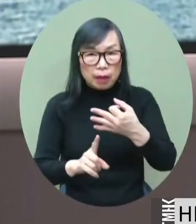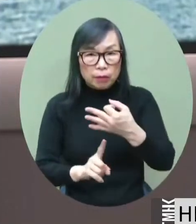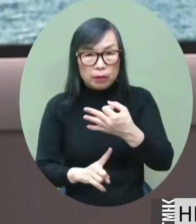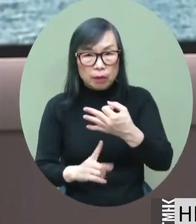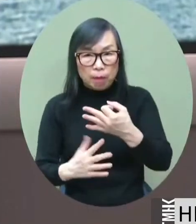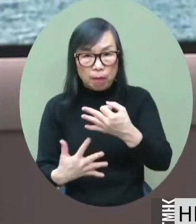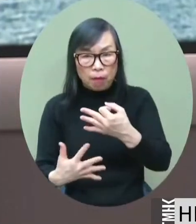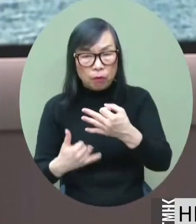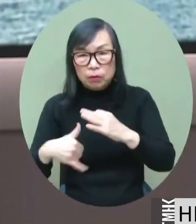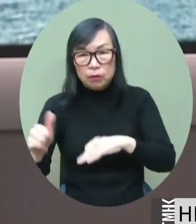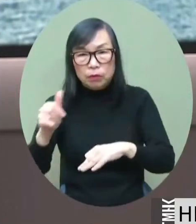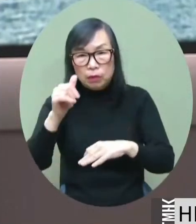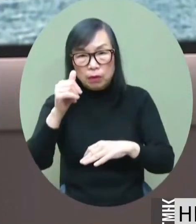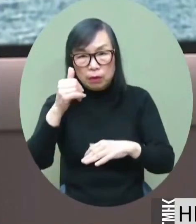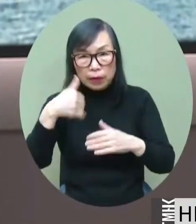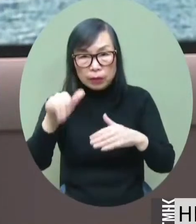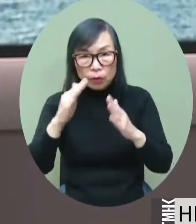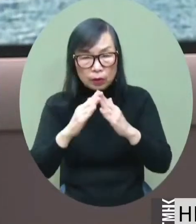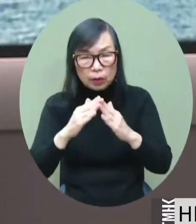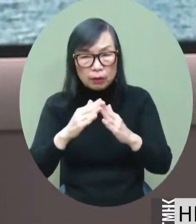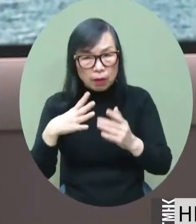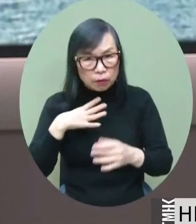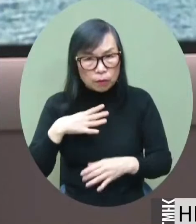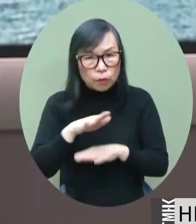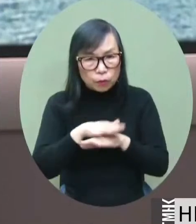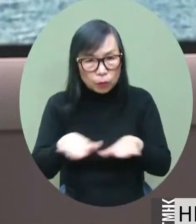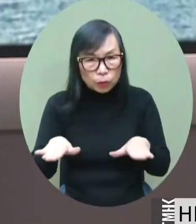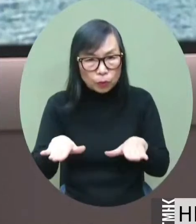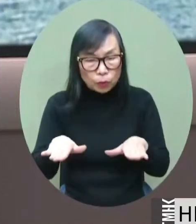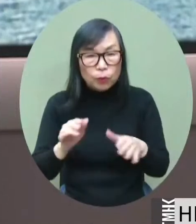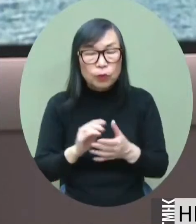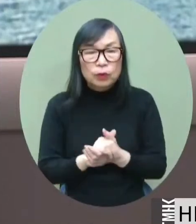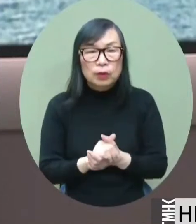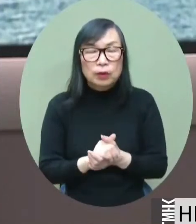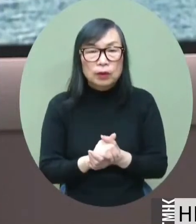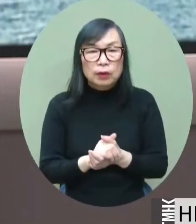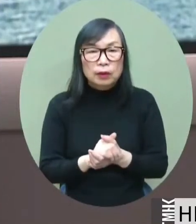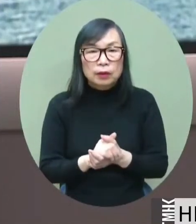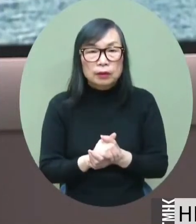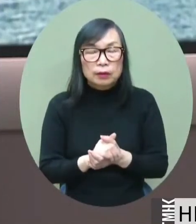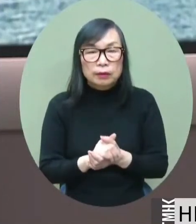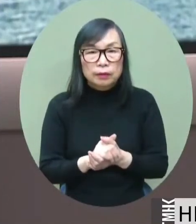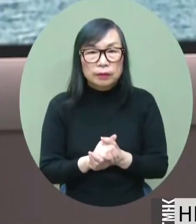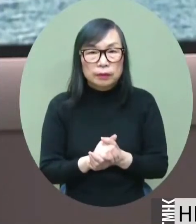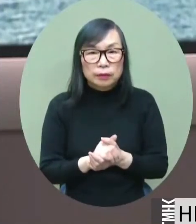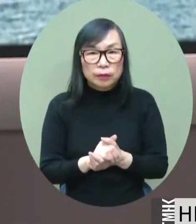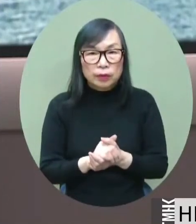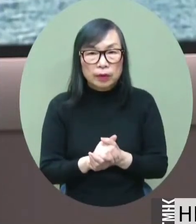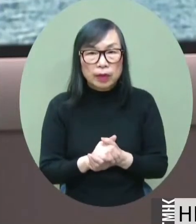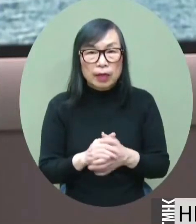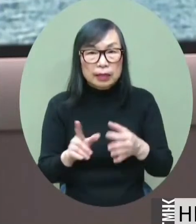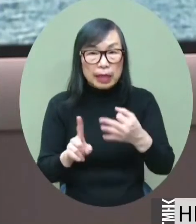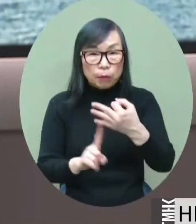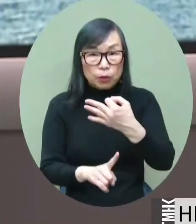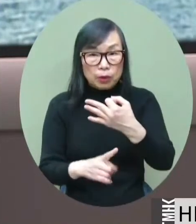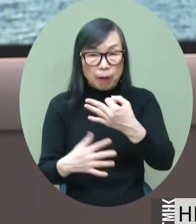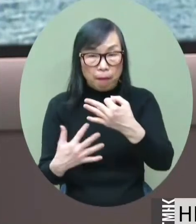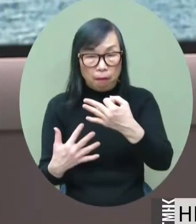nasopharyngeal swab tested positive. And he was discharged on the 15th of March. He was in a stable condition.